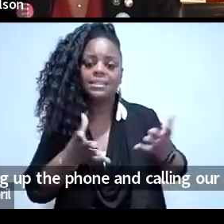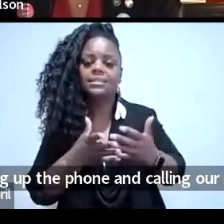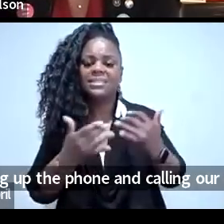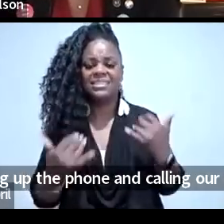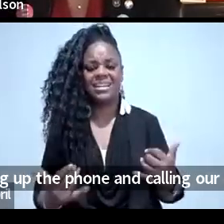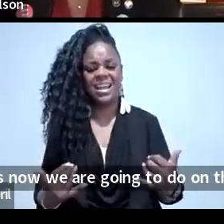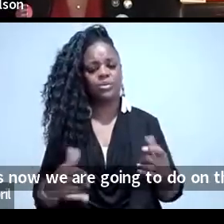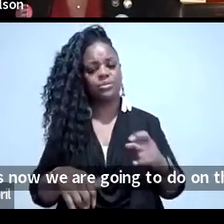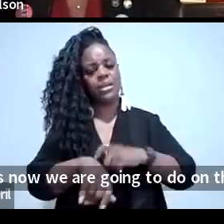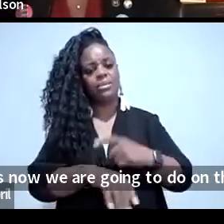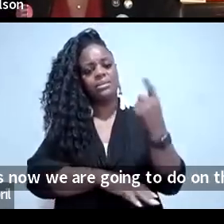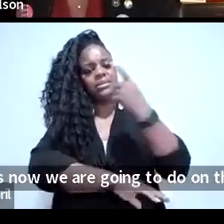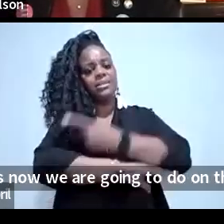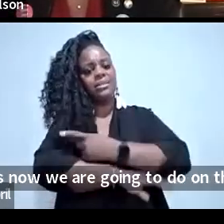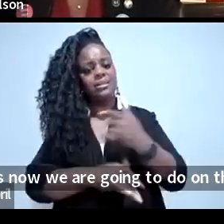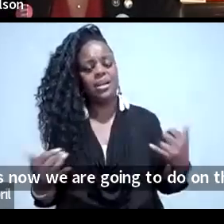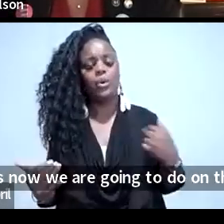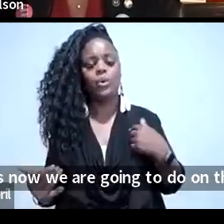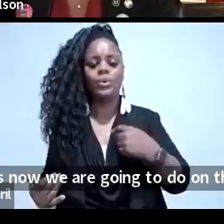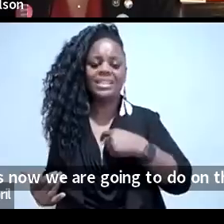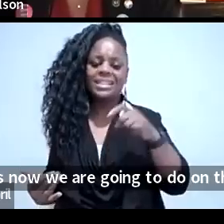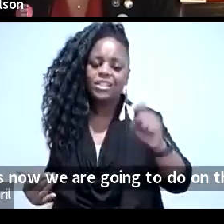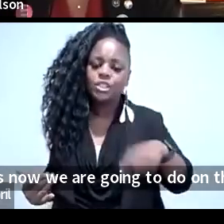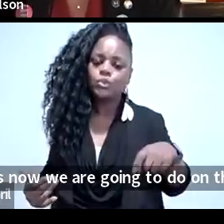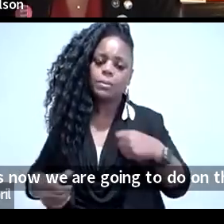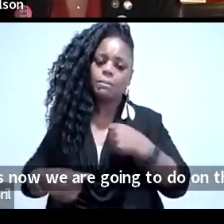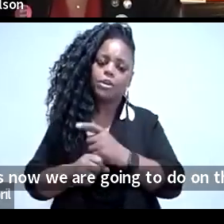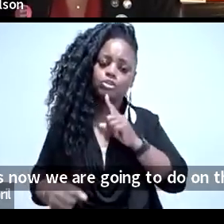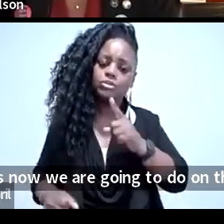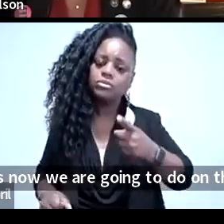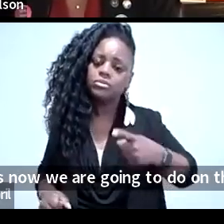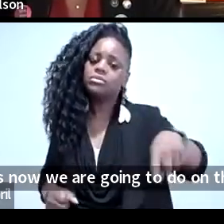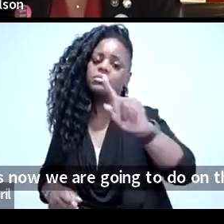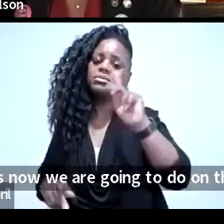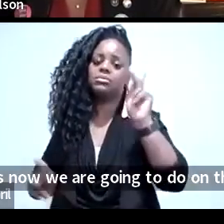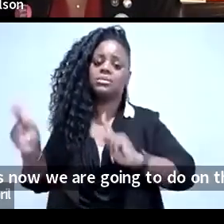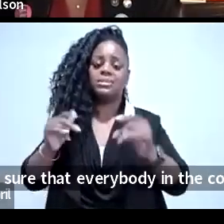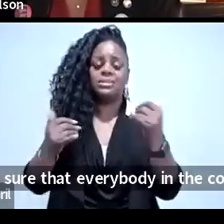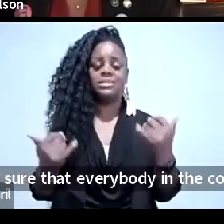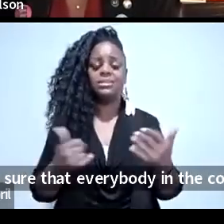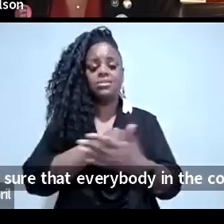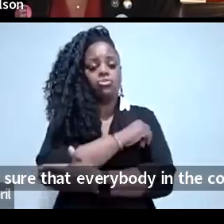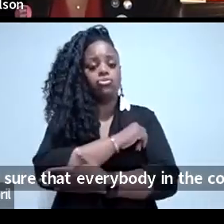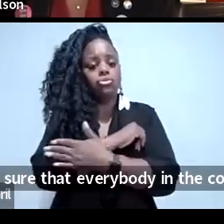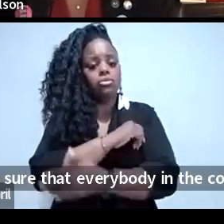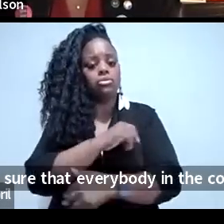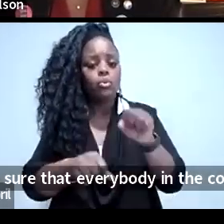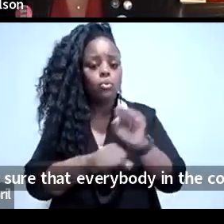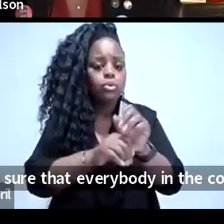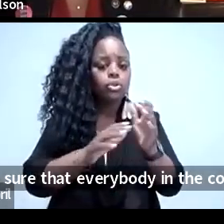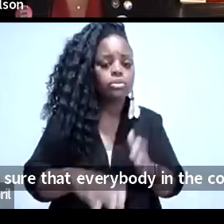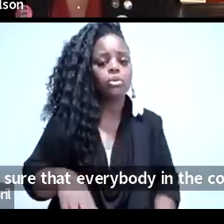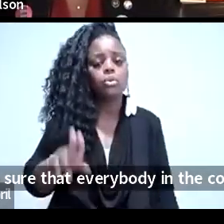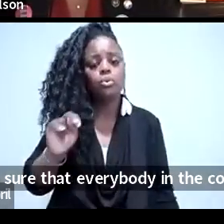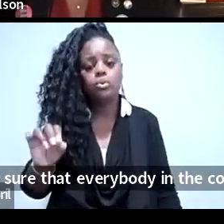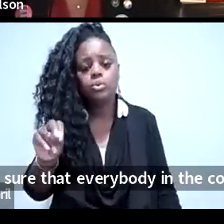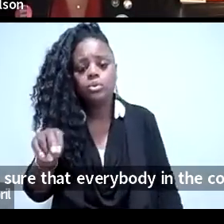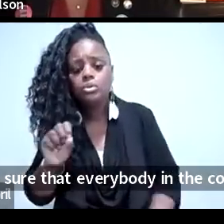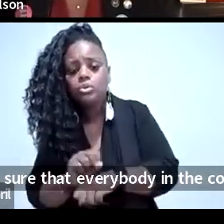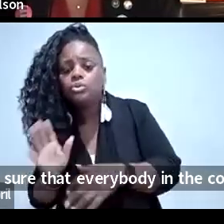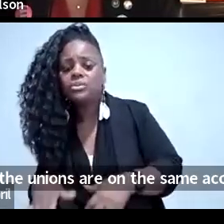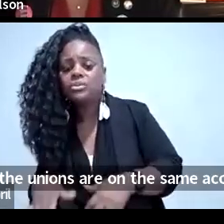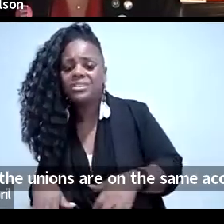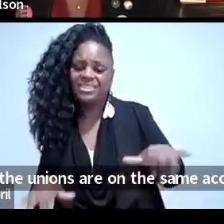in the country, all the workers, all the unions are on the same accord, so that Amazon understands that we're not going anywhere, because